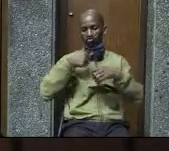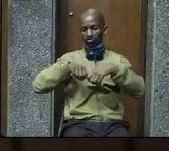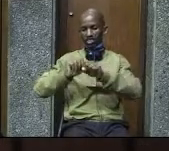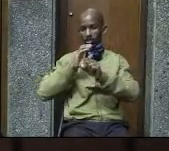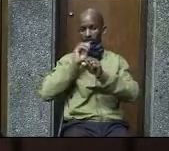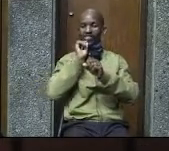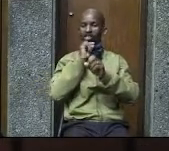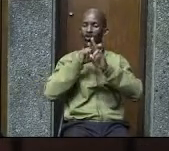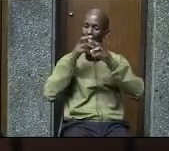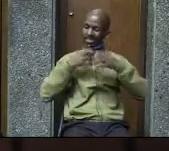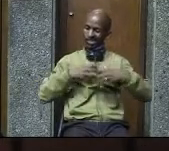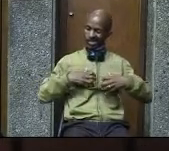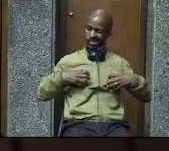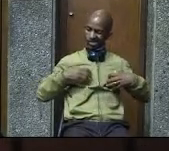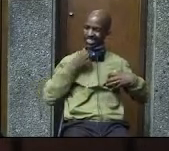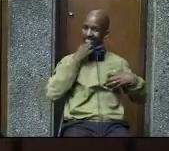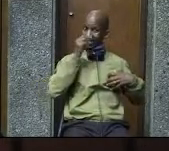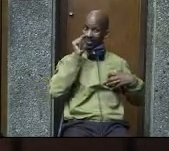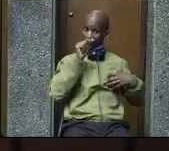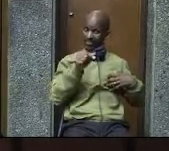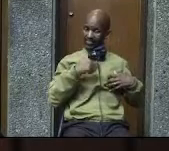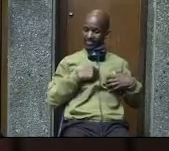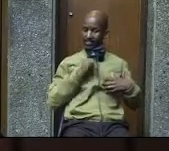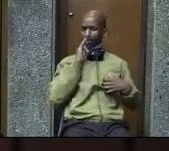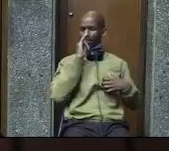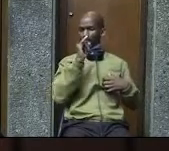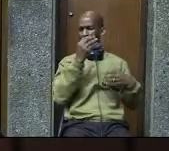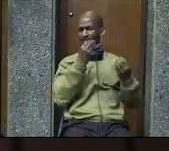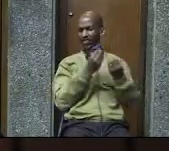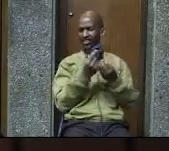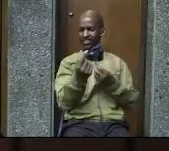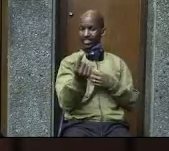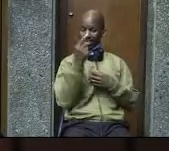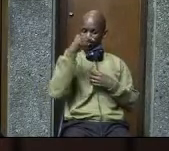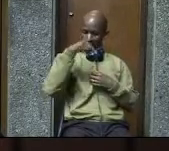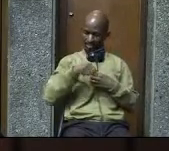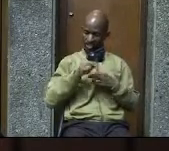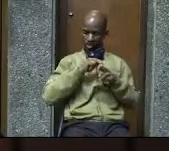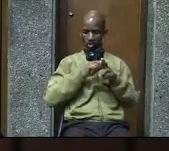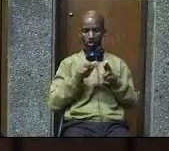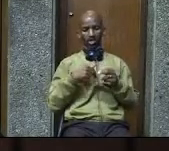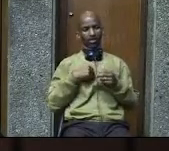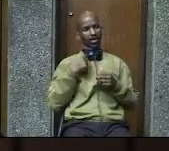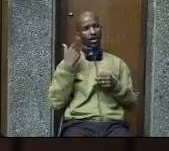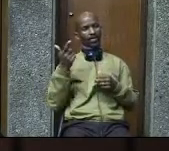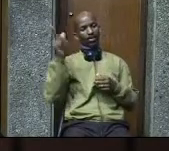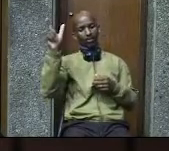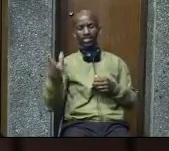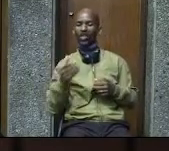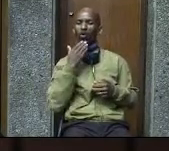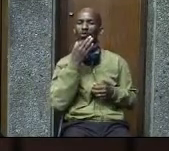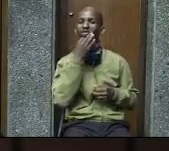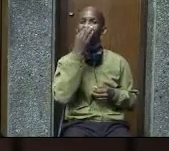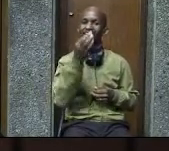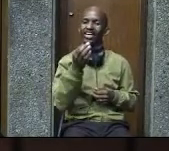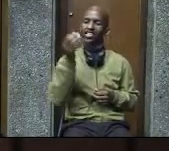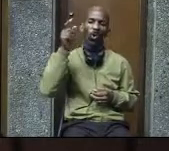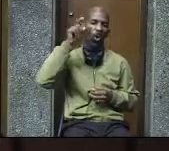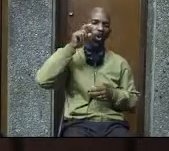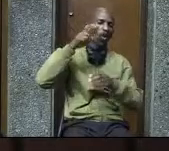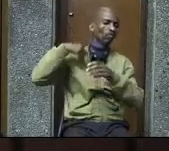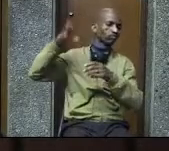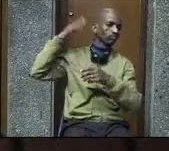rara tshonela o kwata wila re nthwena ke scam they came here it's not only her there's another one o ileng a re ke khale ba tla